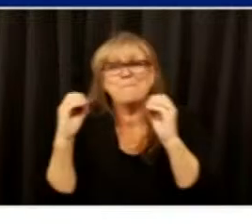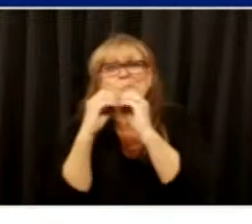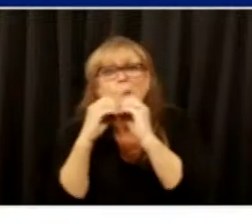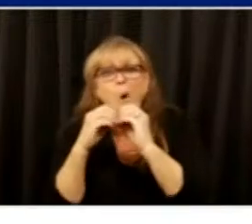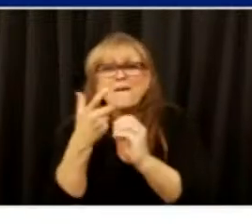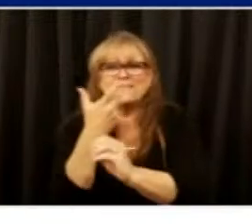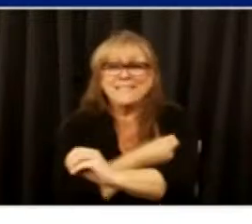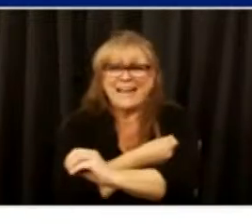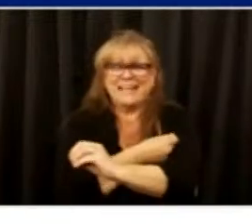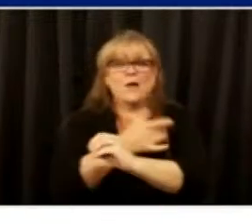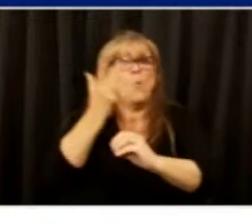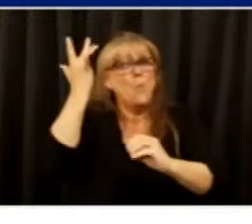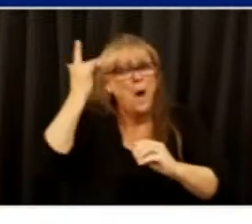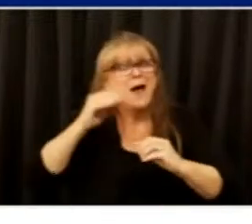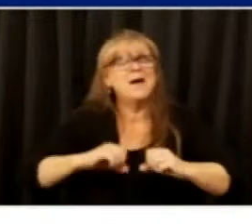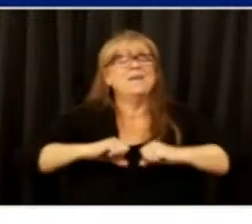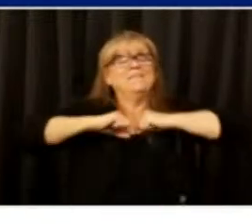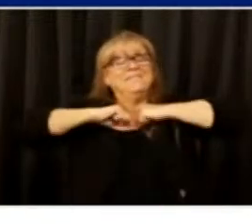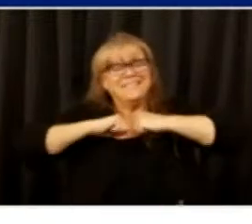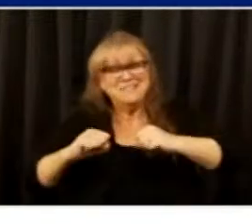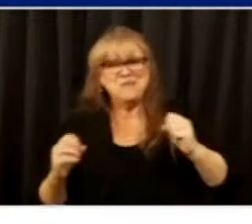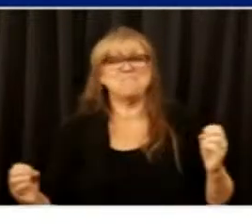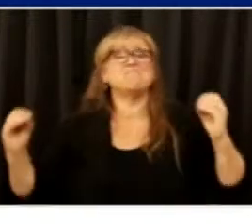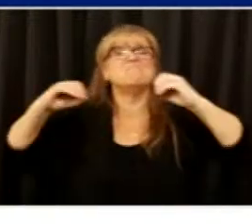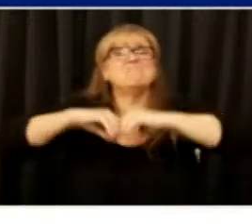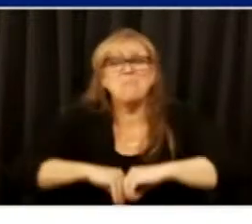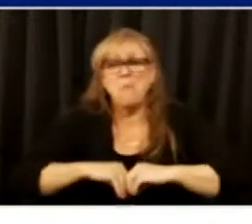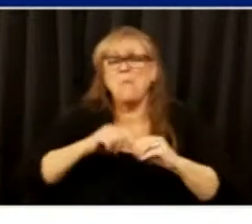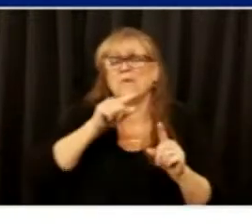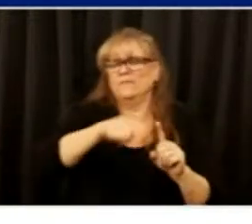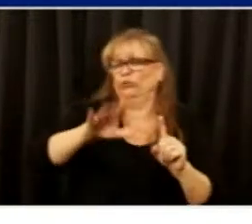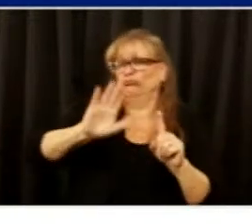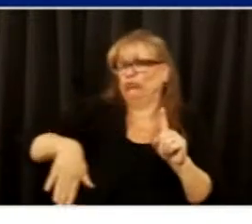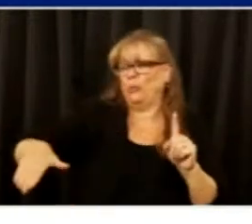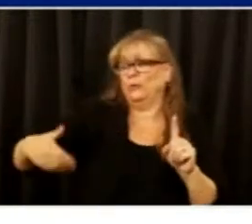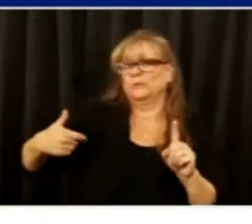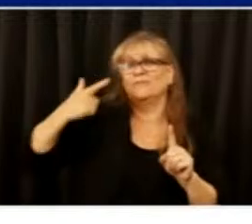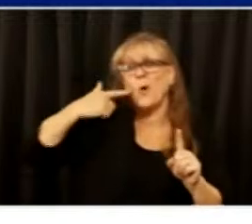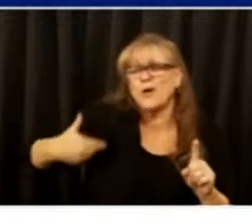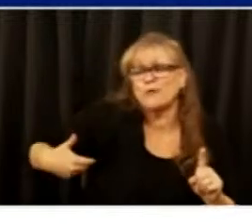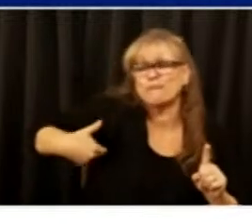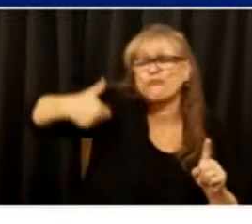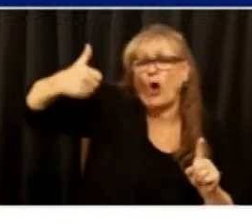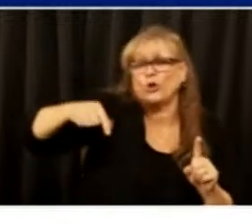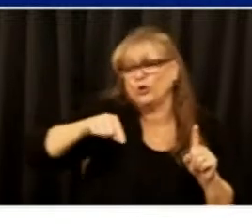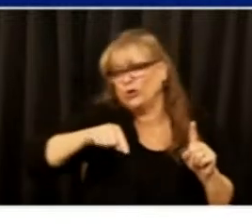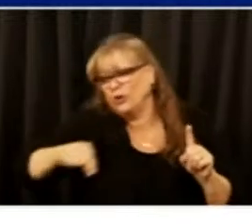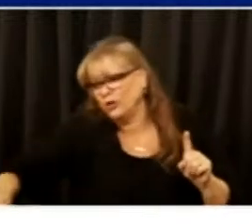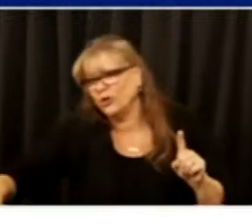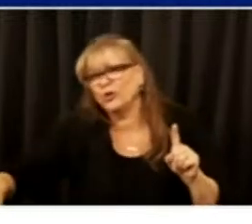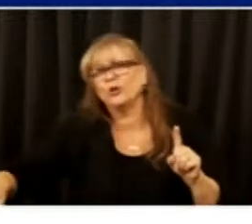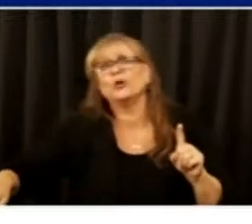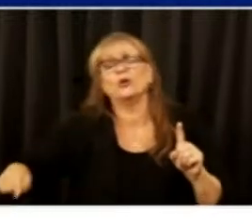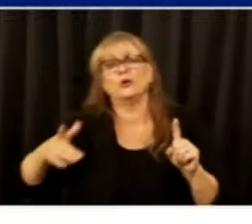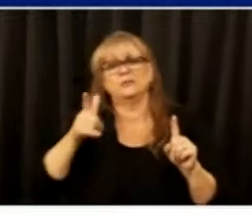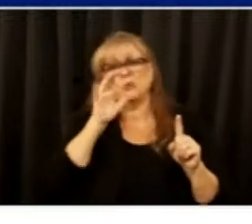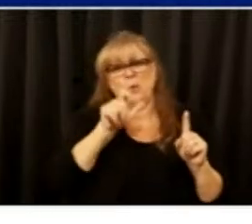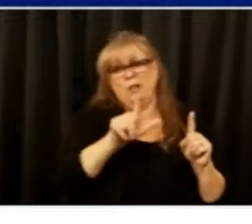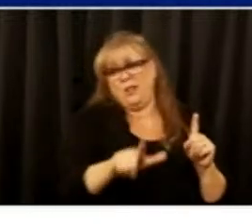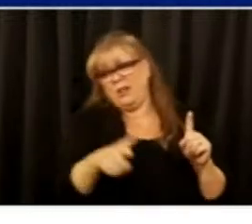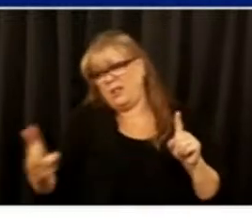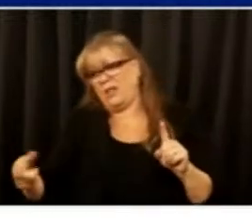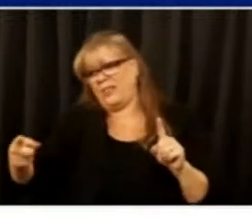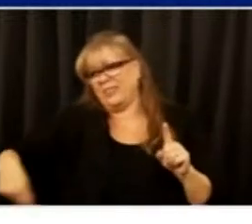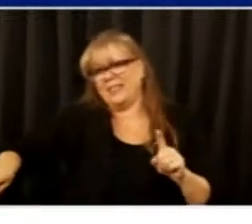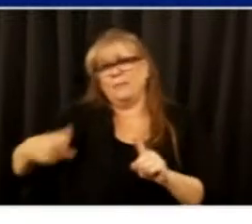from infection. And also for those younger populations that are not yet eligible for vaccination, it's important that parents continue to take precautions